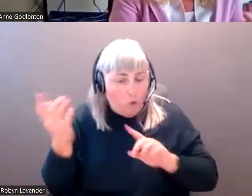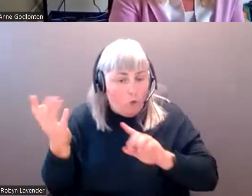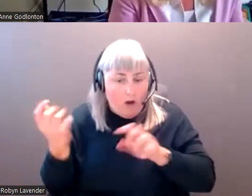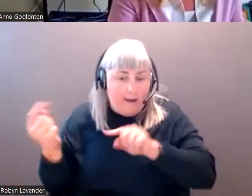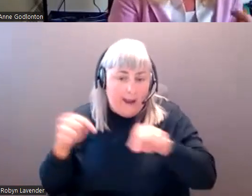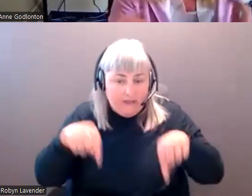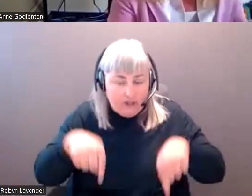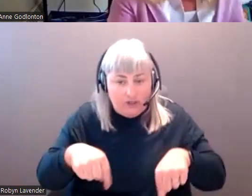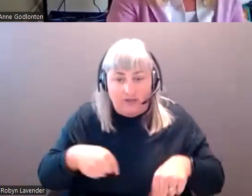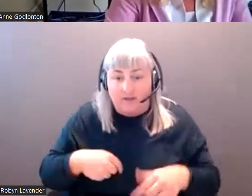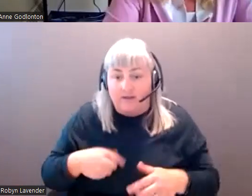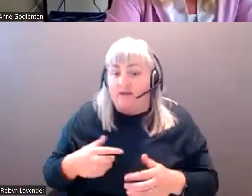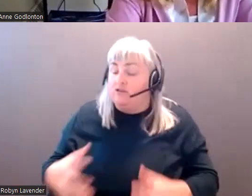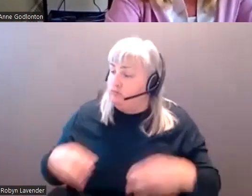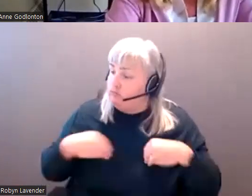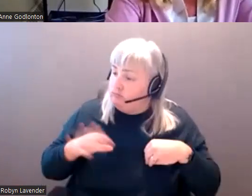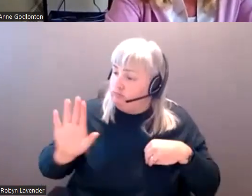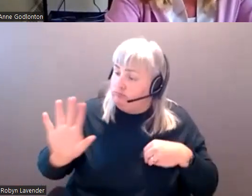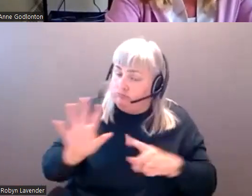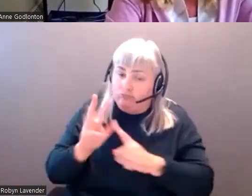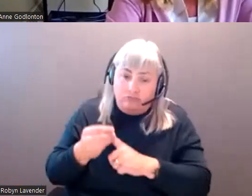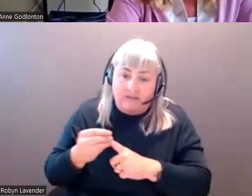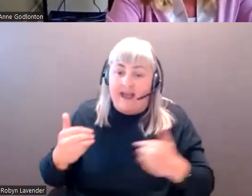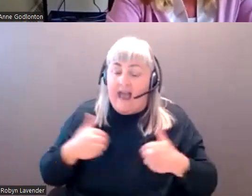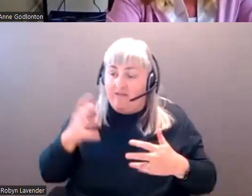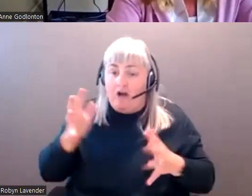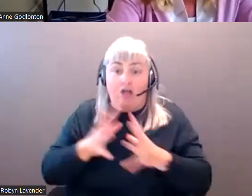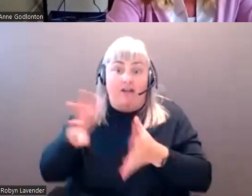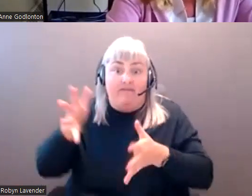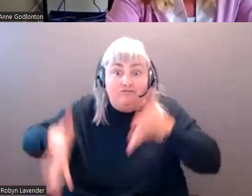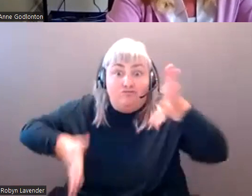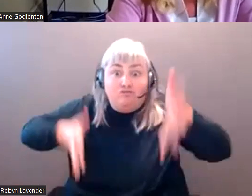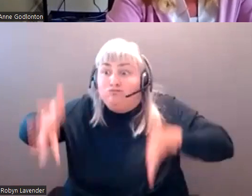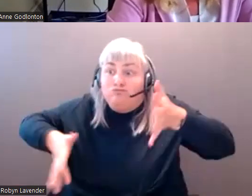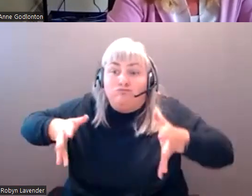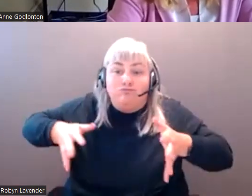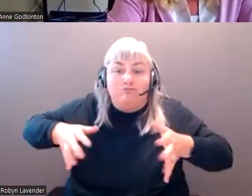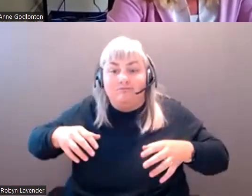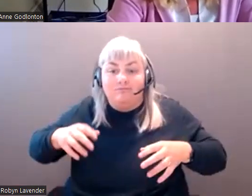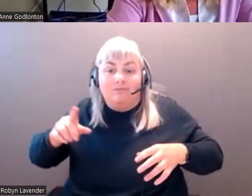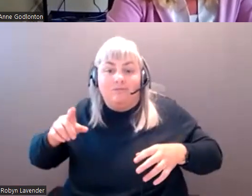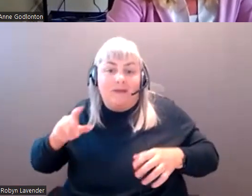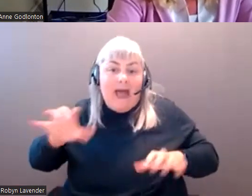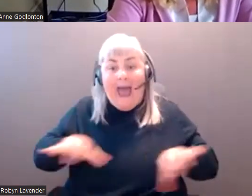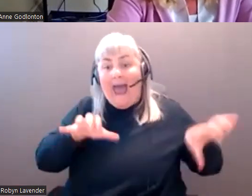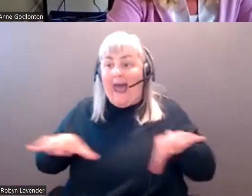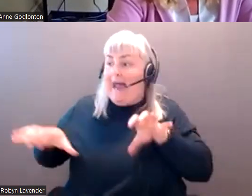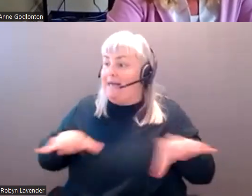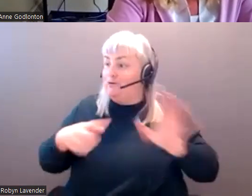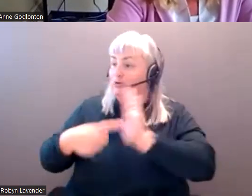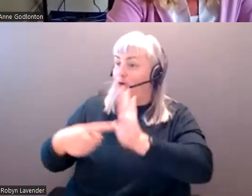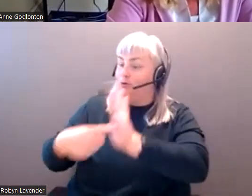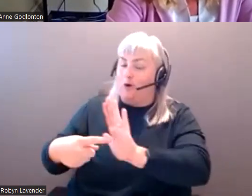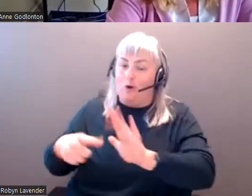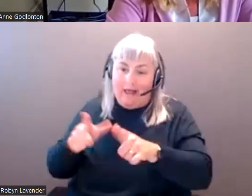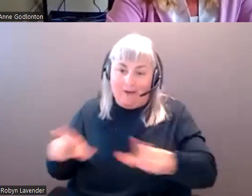no language, we do a lot of hand movements, we do a lot of charades and can get the point across. And